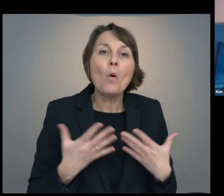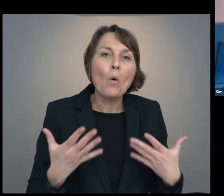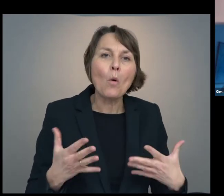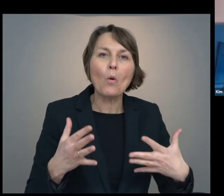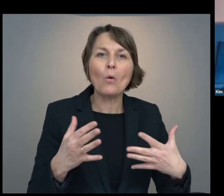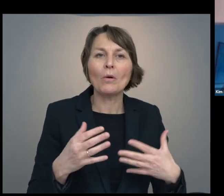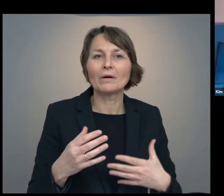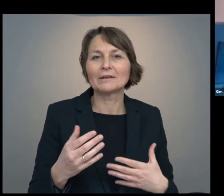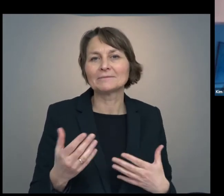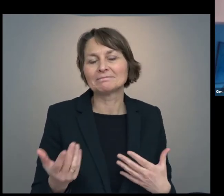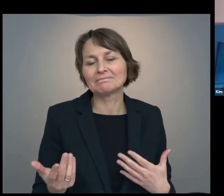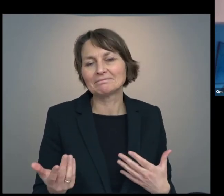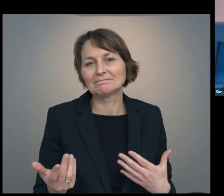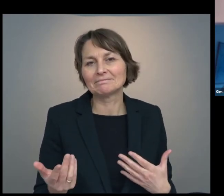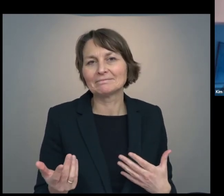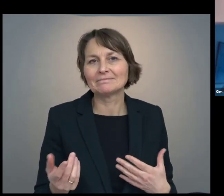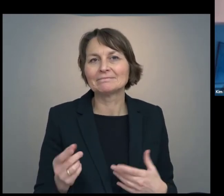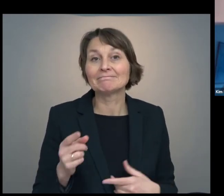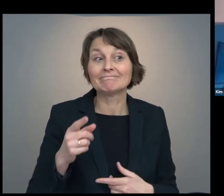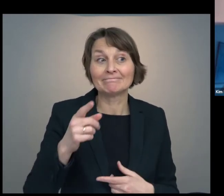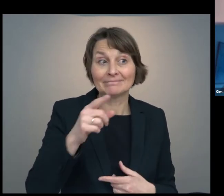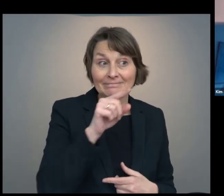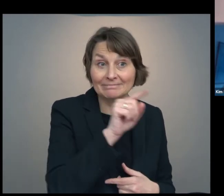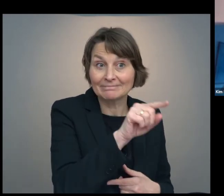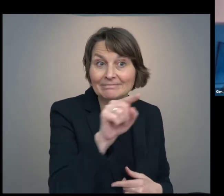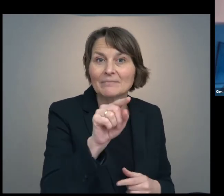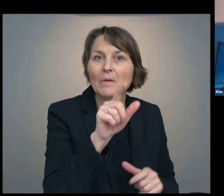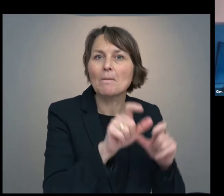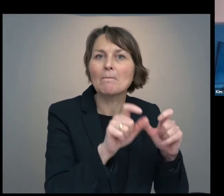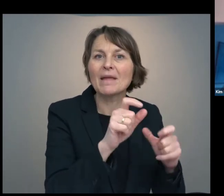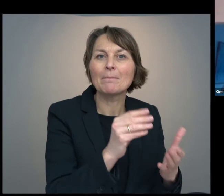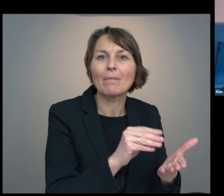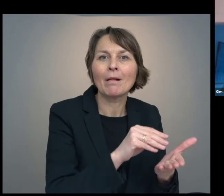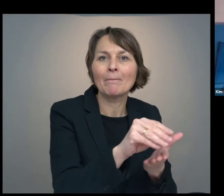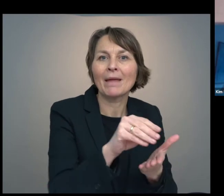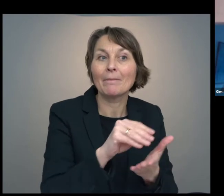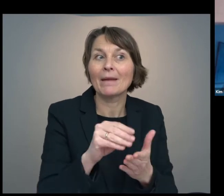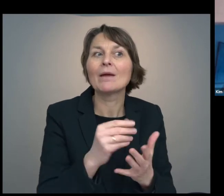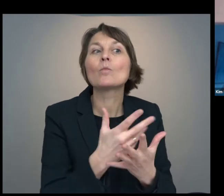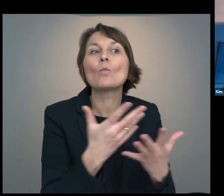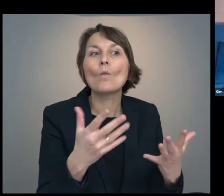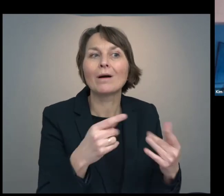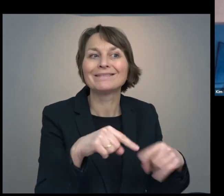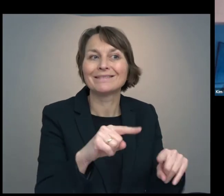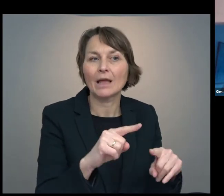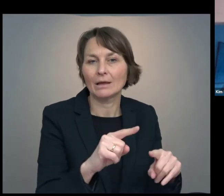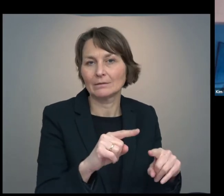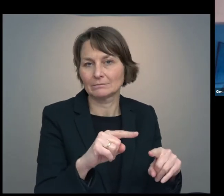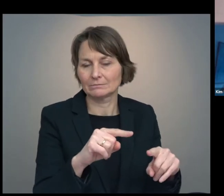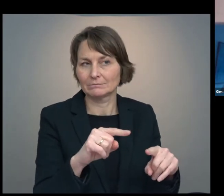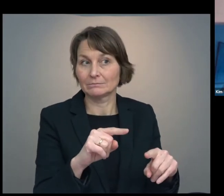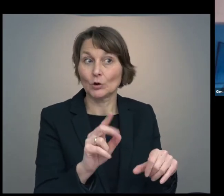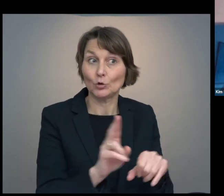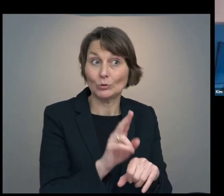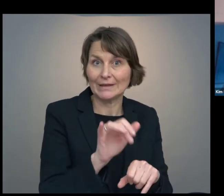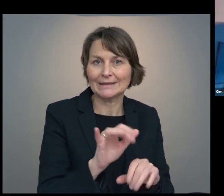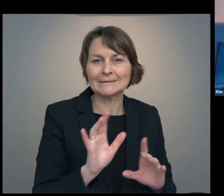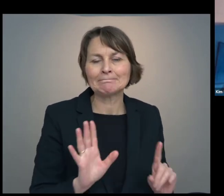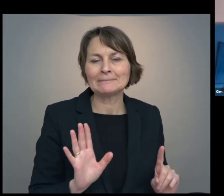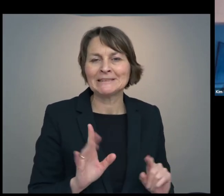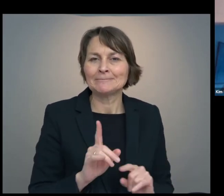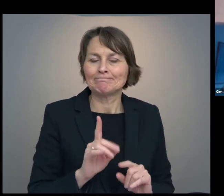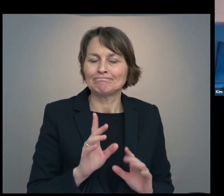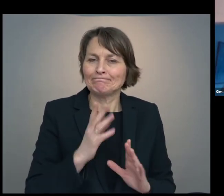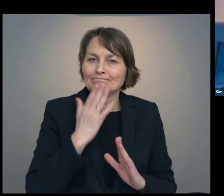disclose what tiers our customers are using on that. But